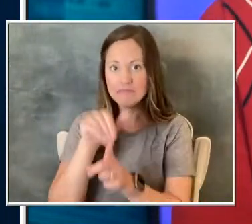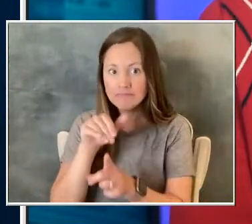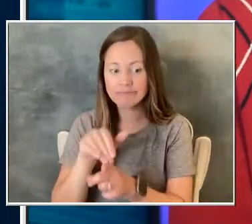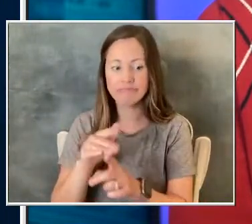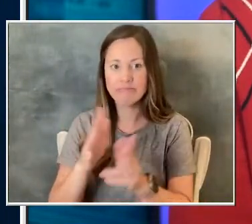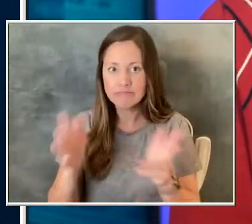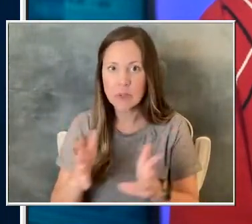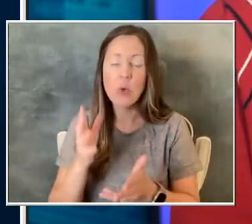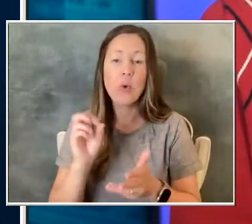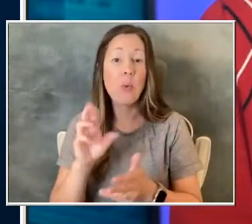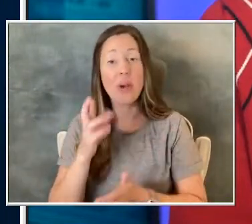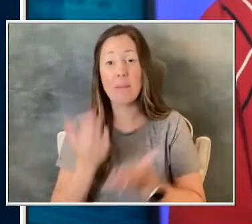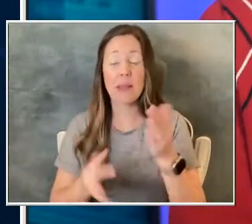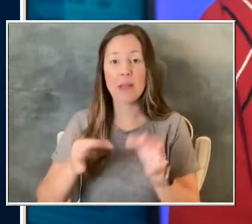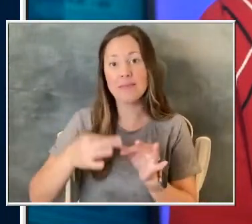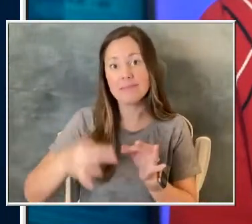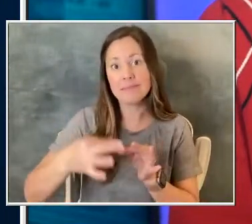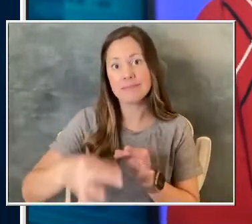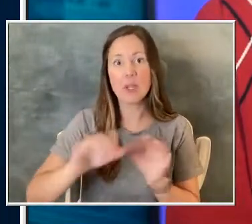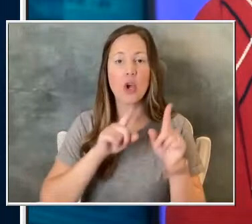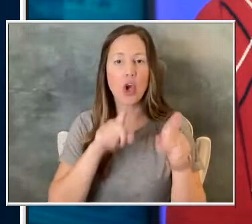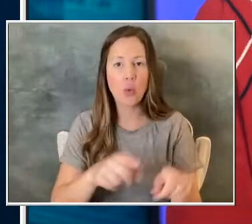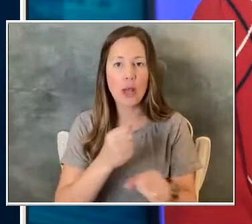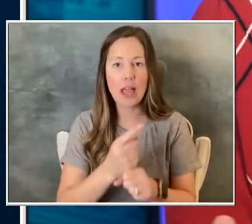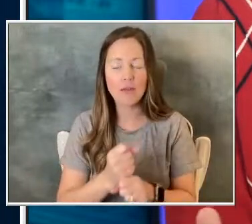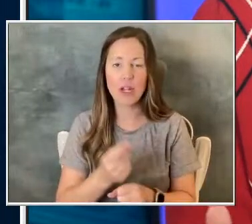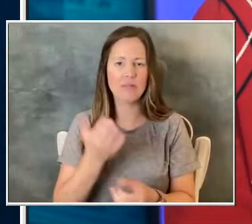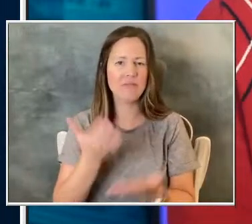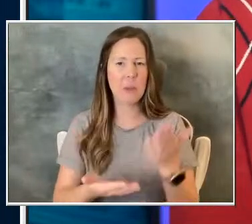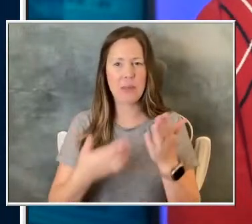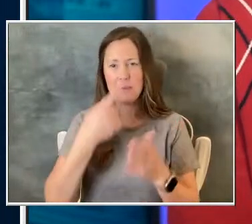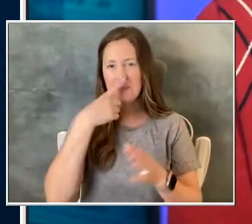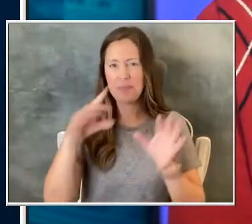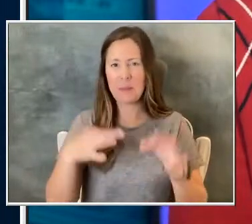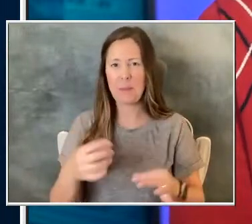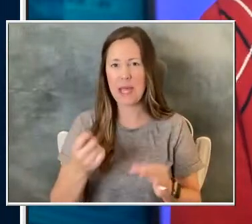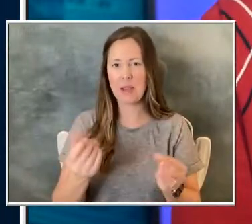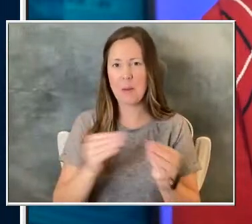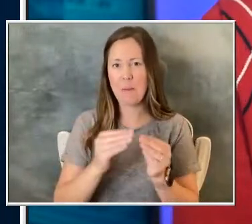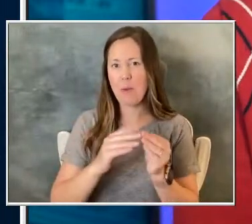getting those screenings. Can you tell us a little bit more about why?